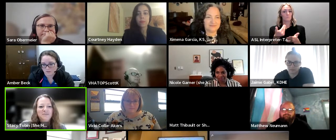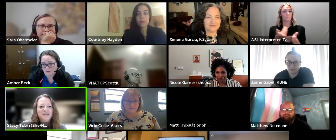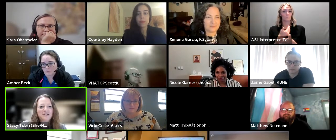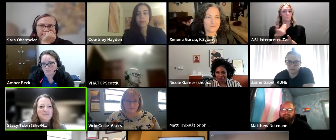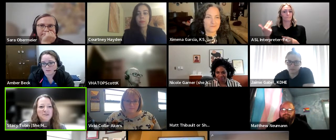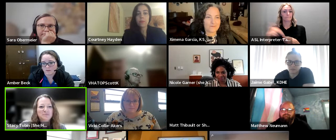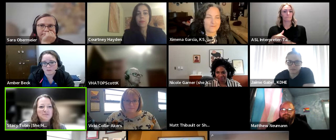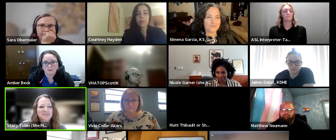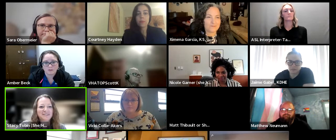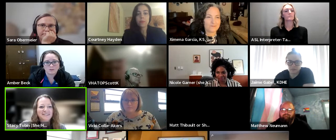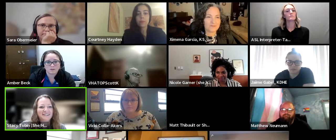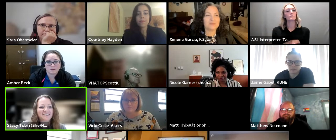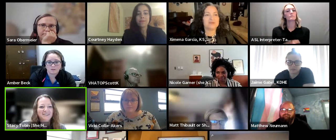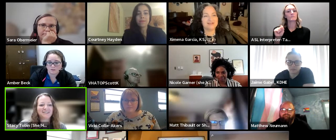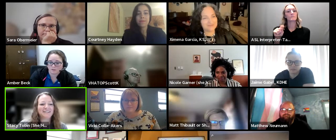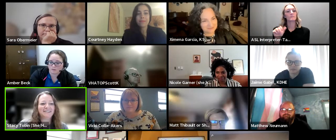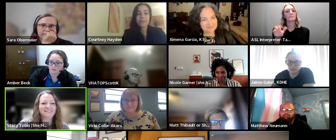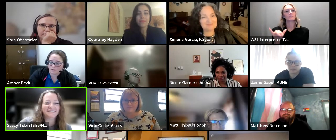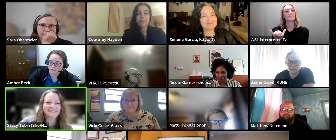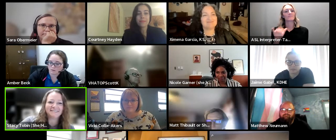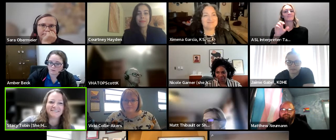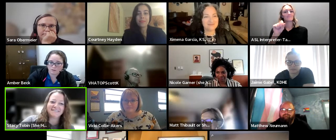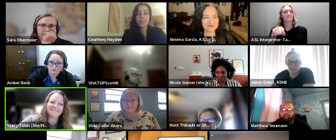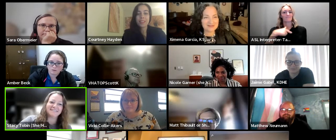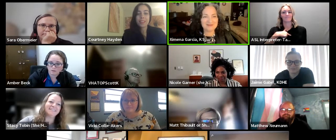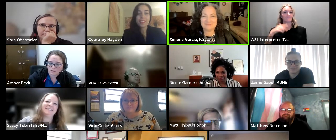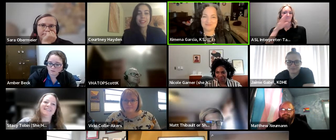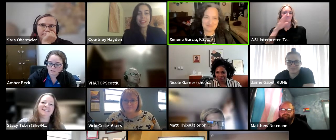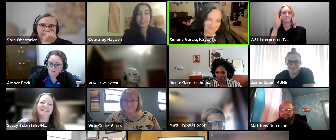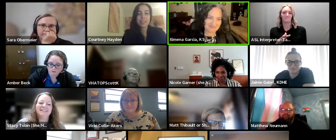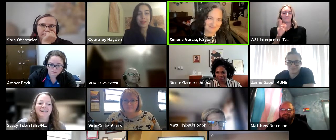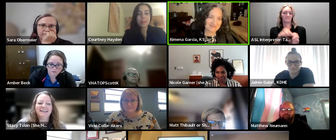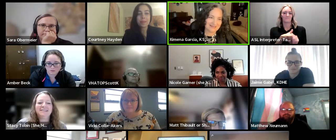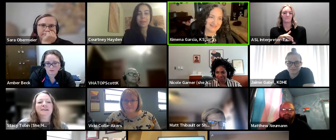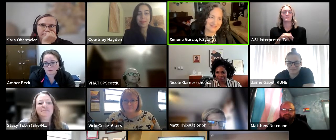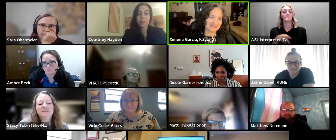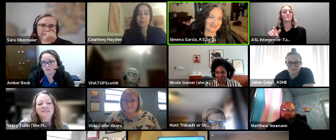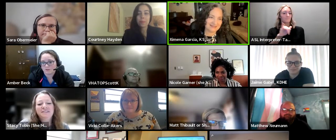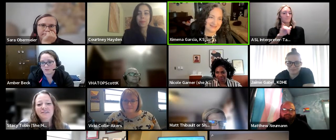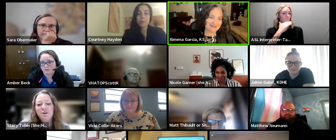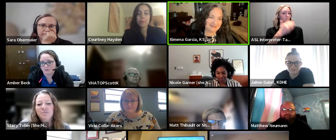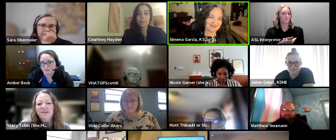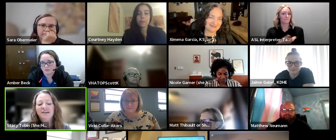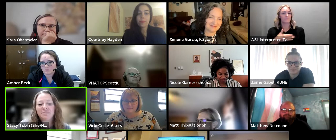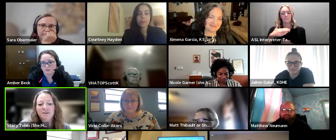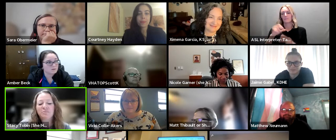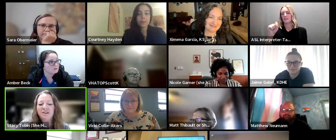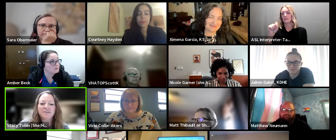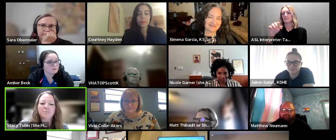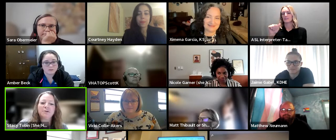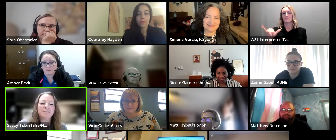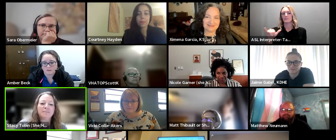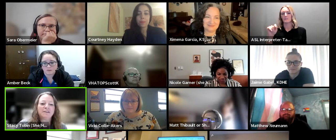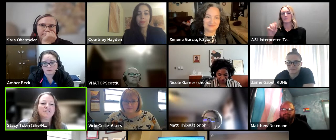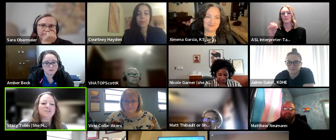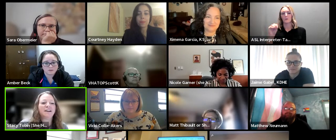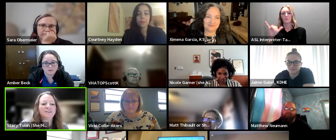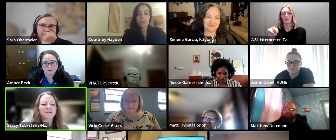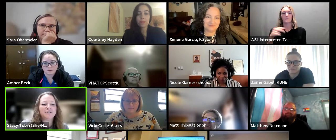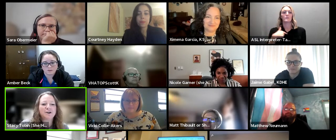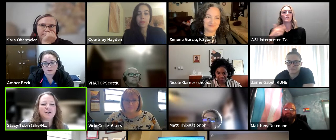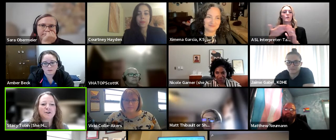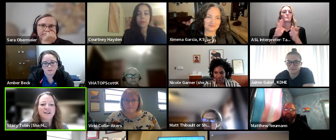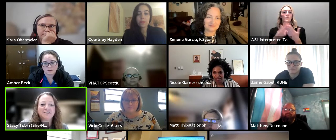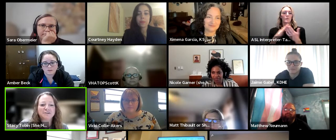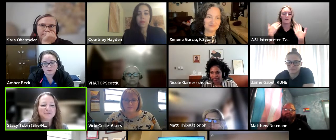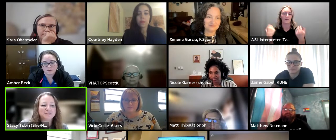Yeah, I don't think I've been on before, Dr. Garcia. Welcome. Yeah, my name is Stacy Tobin. I'm the Community Health Program Manager at